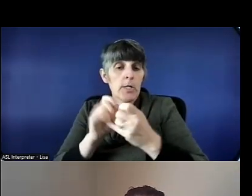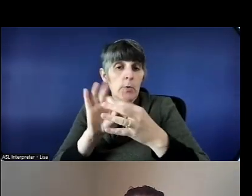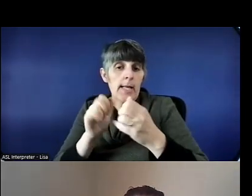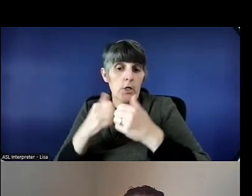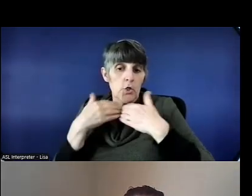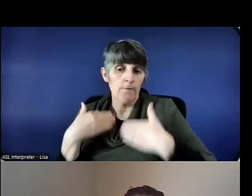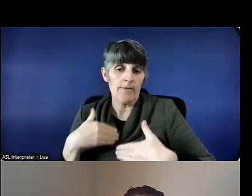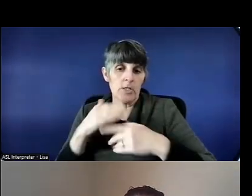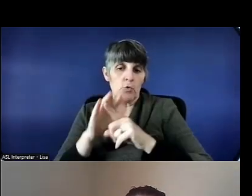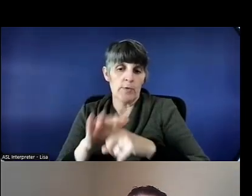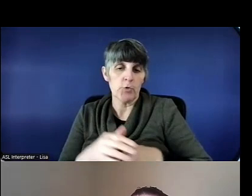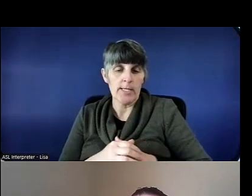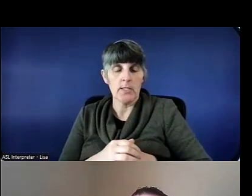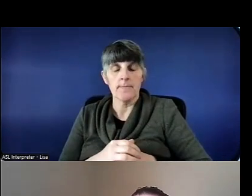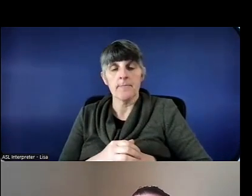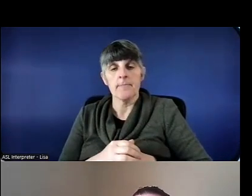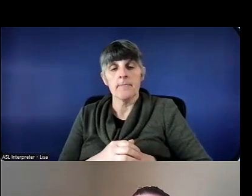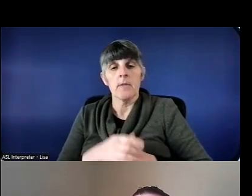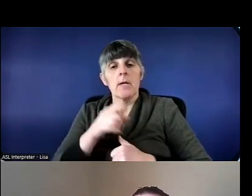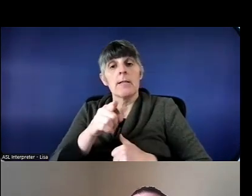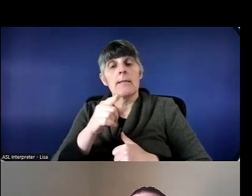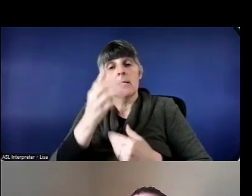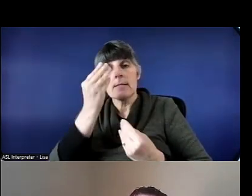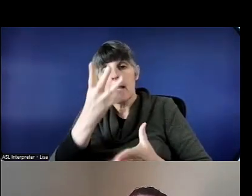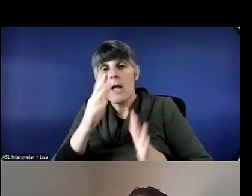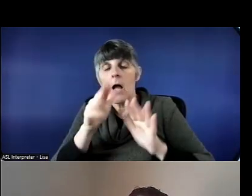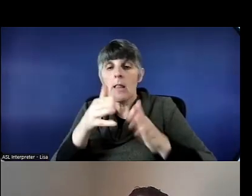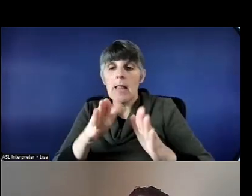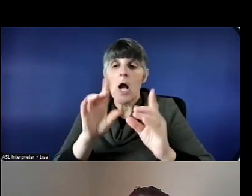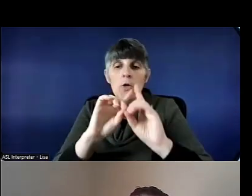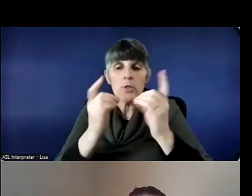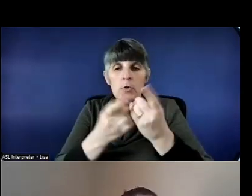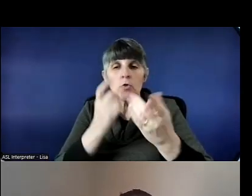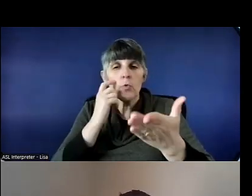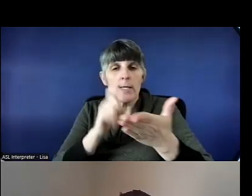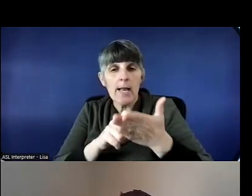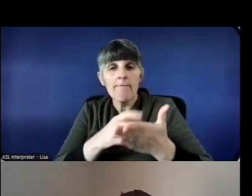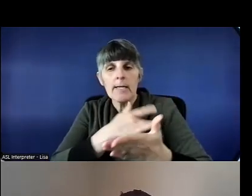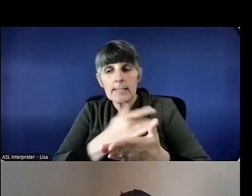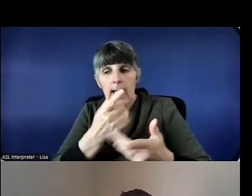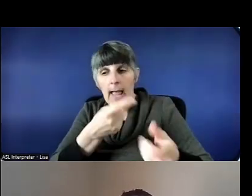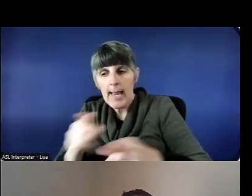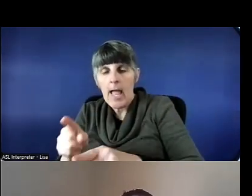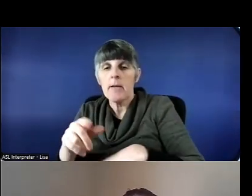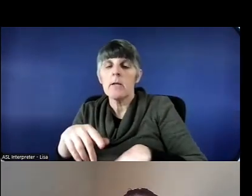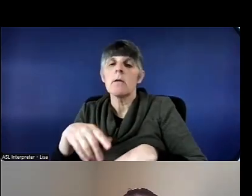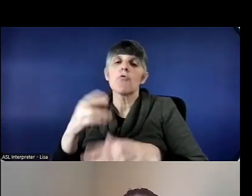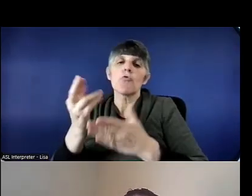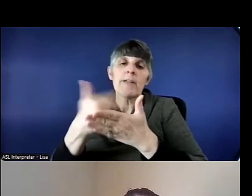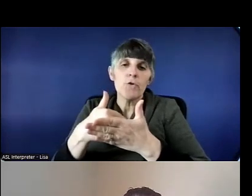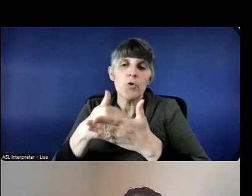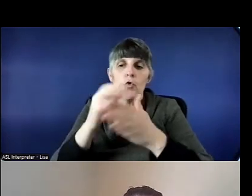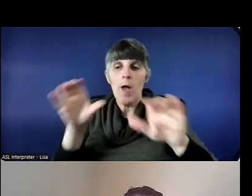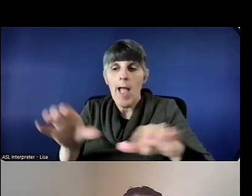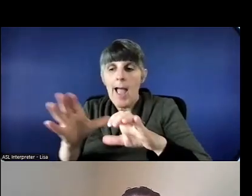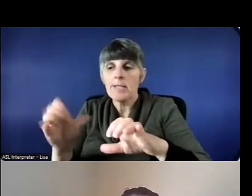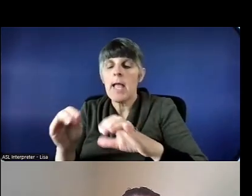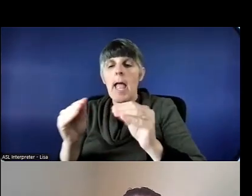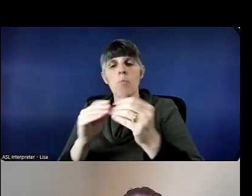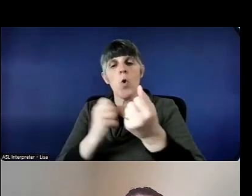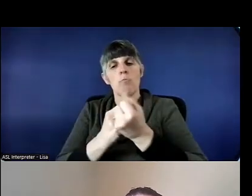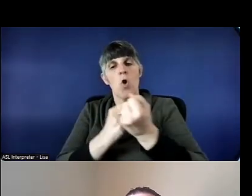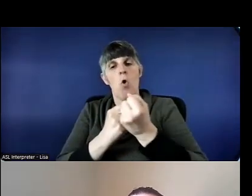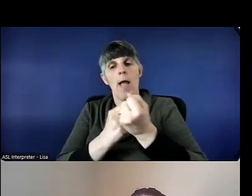physical restraints. This data allows the district to identify trends, review staff actions, and be proactive in